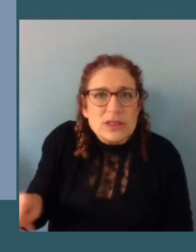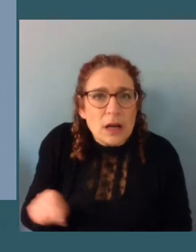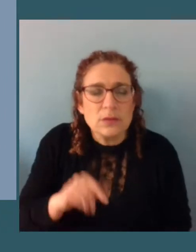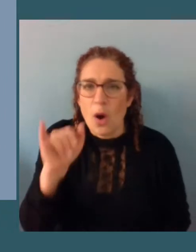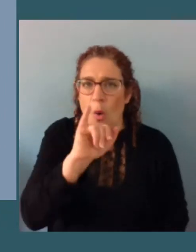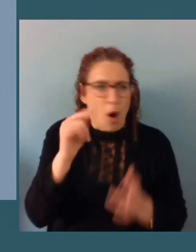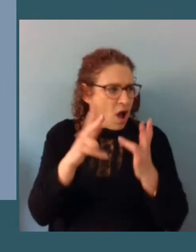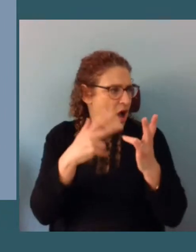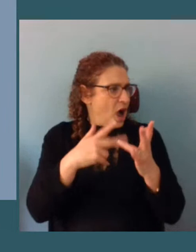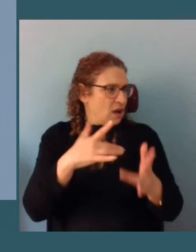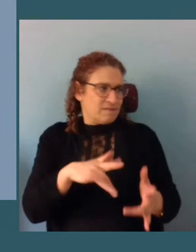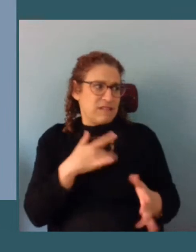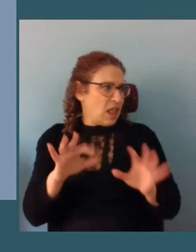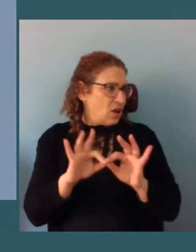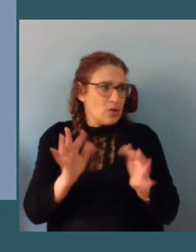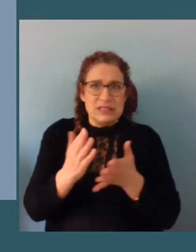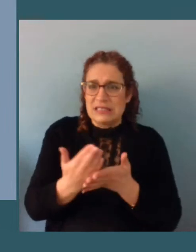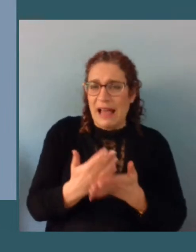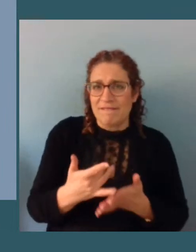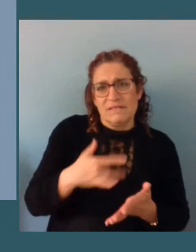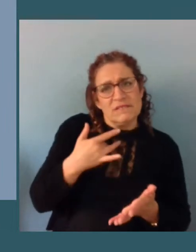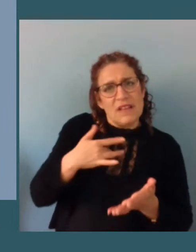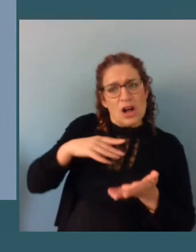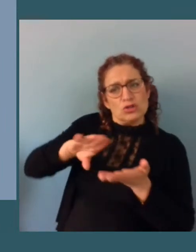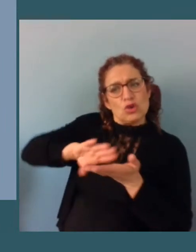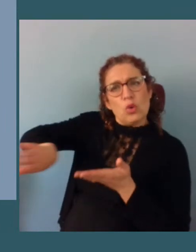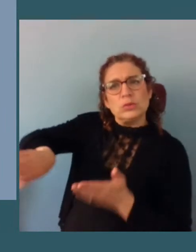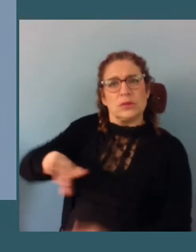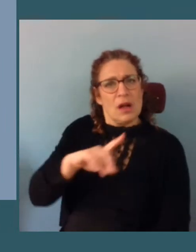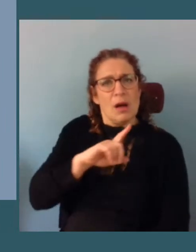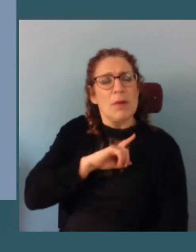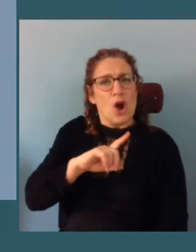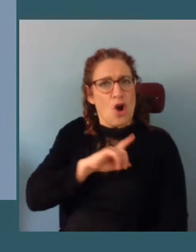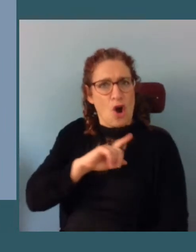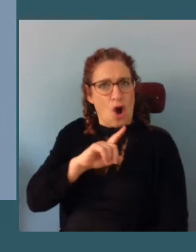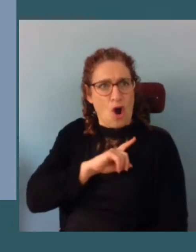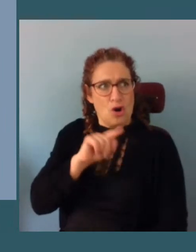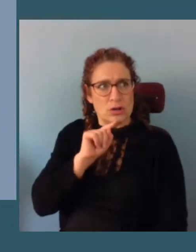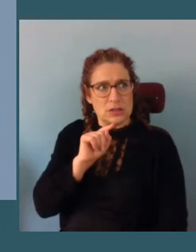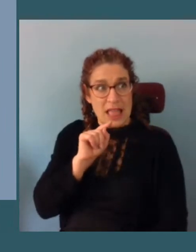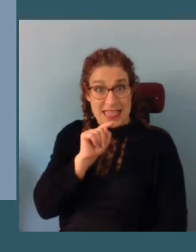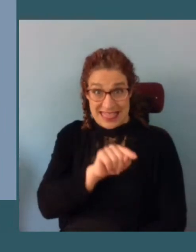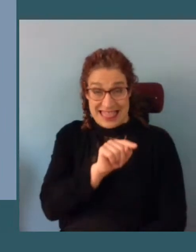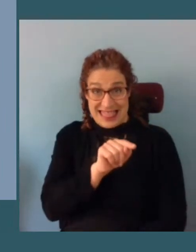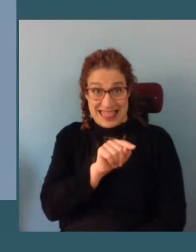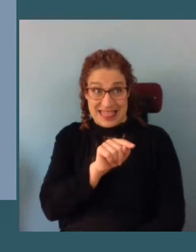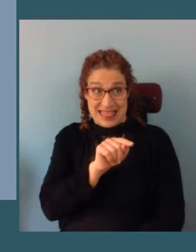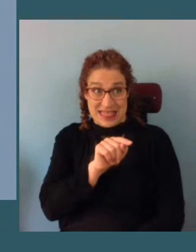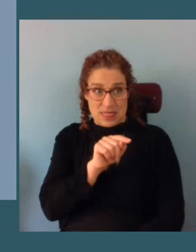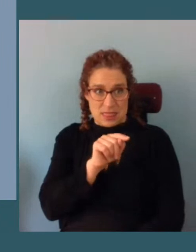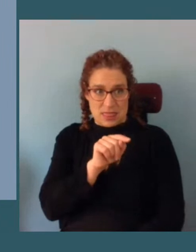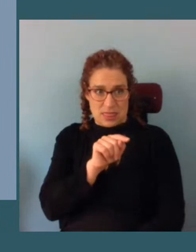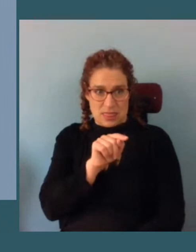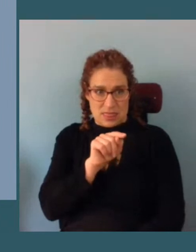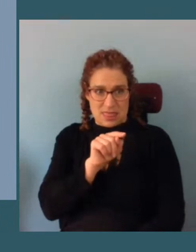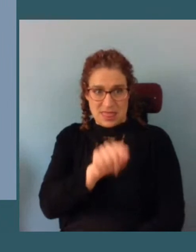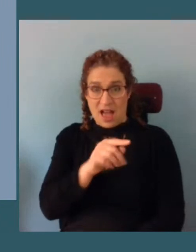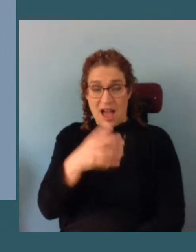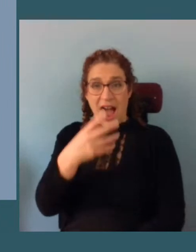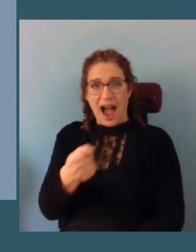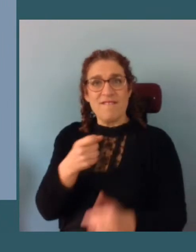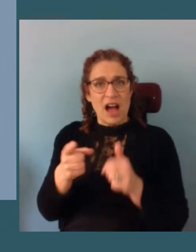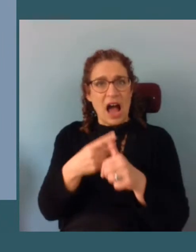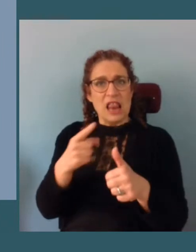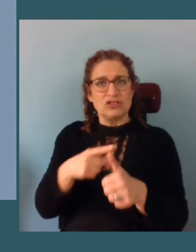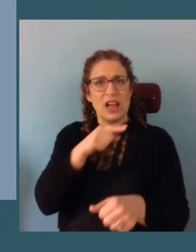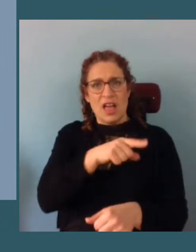really unsafe or excluded because although they're the ones with the they're the ones with the allergy, they're almost being